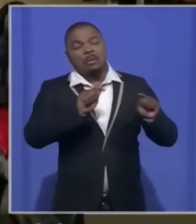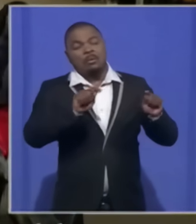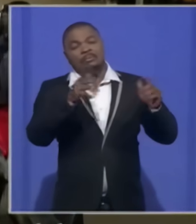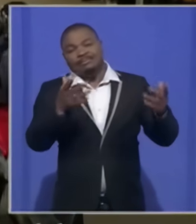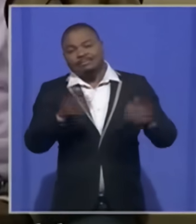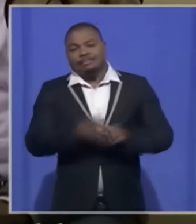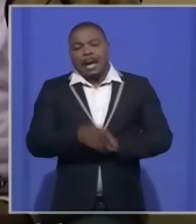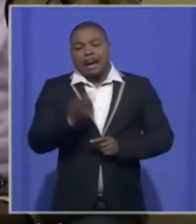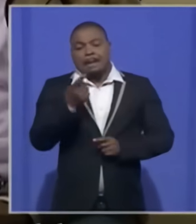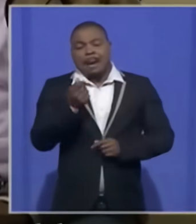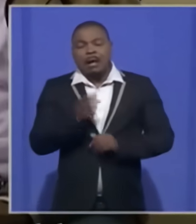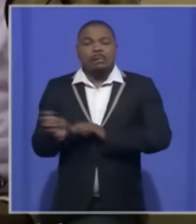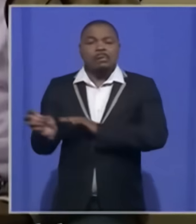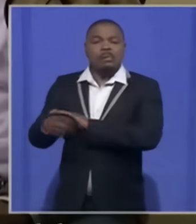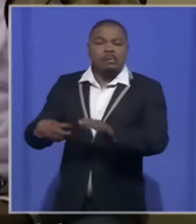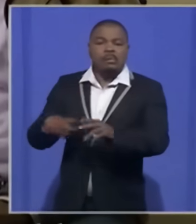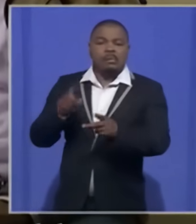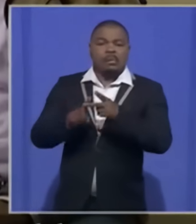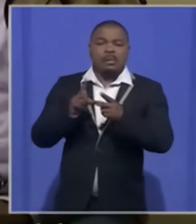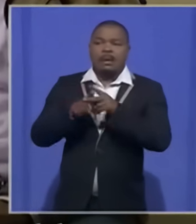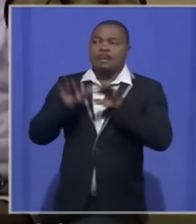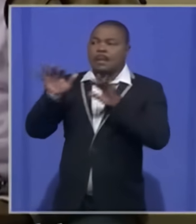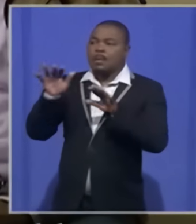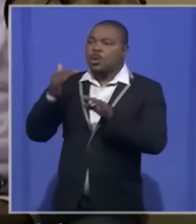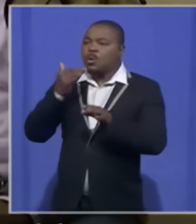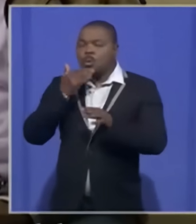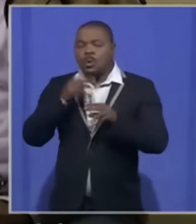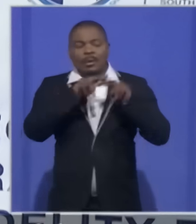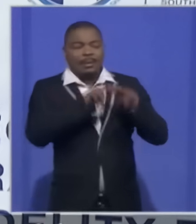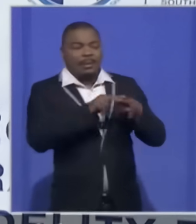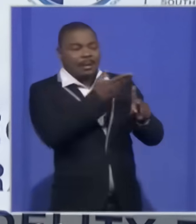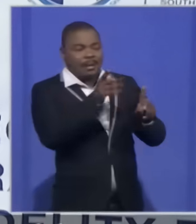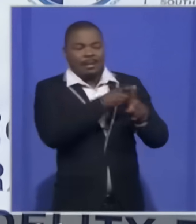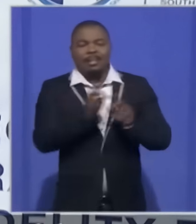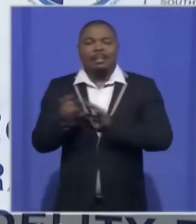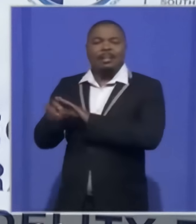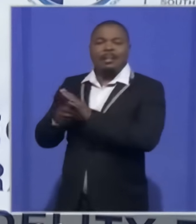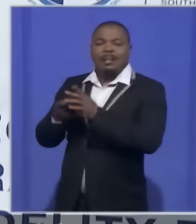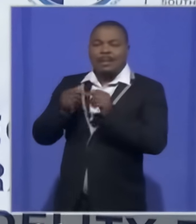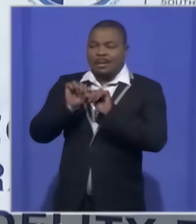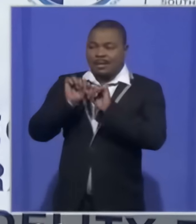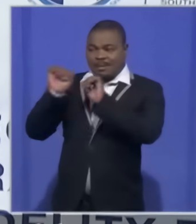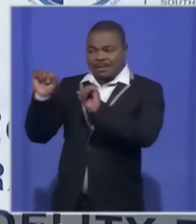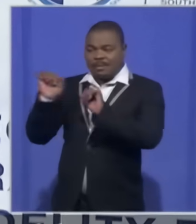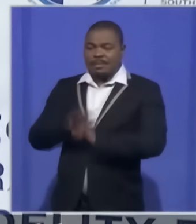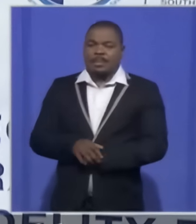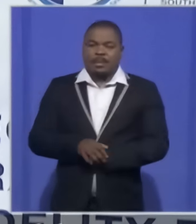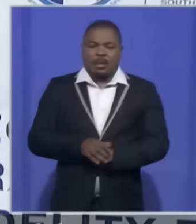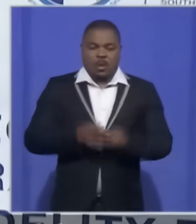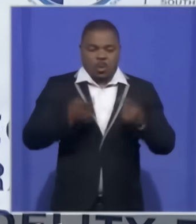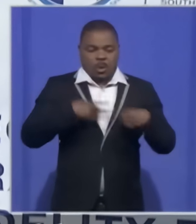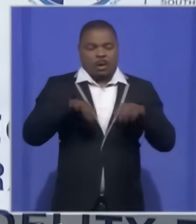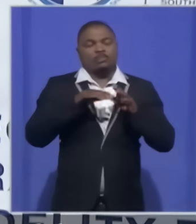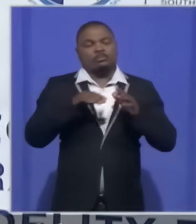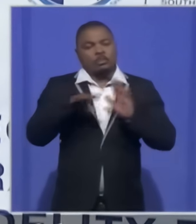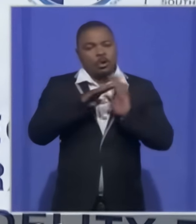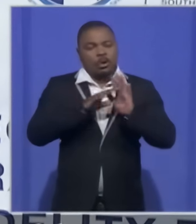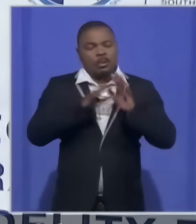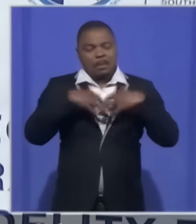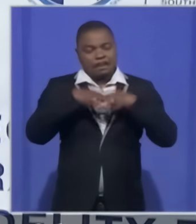ba utswa ditjhelete le thepa ya bareki ba tshepetseng ho bona. Re tswile letsholo ho tla